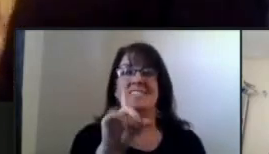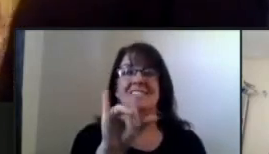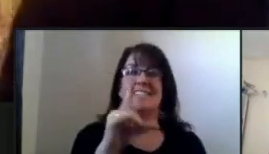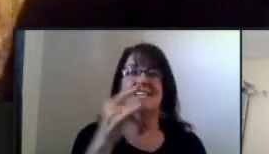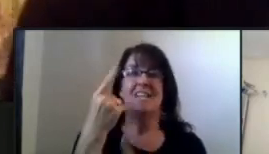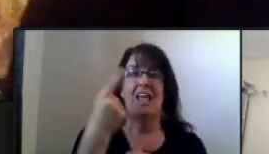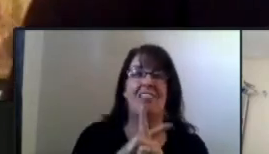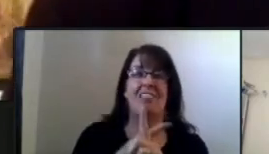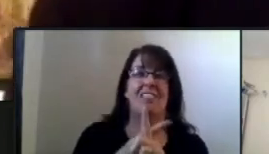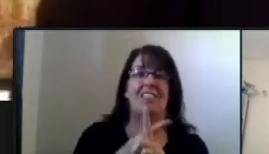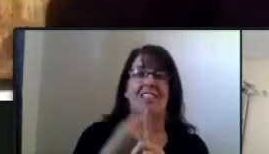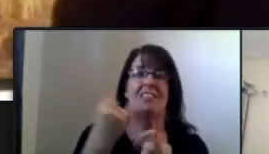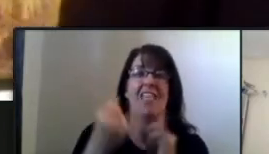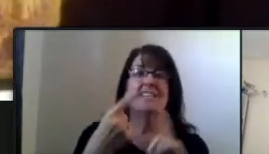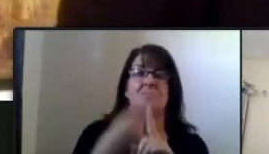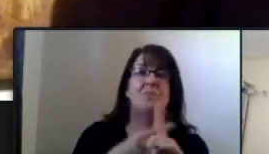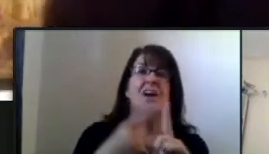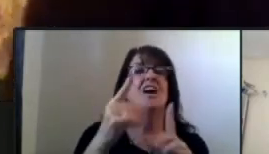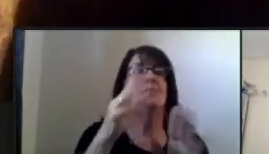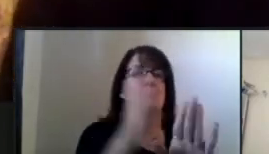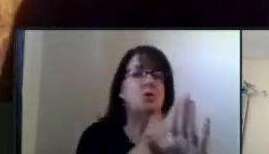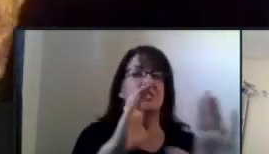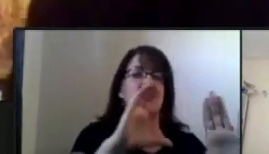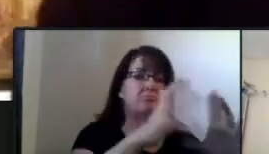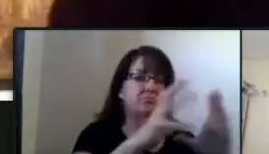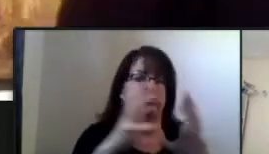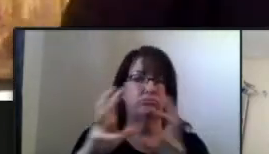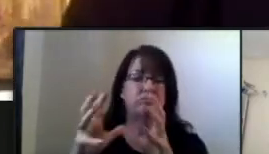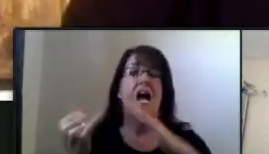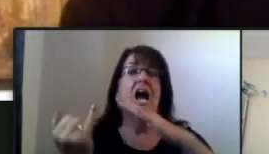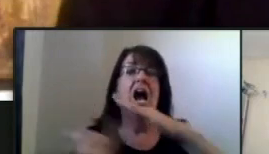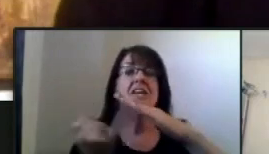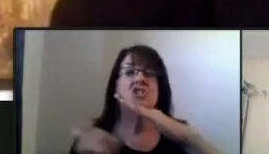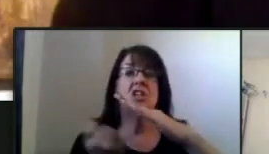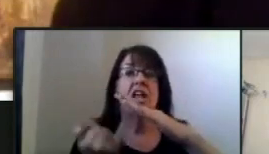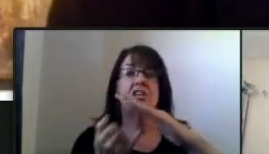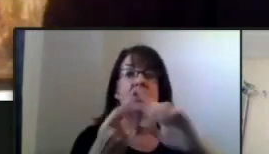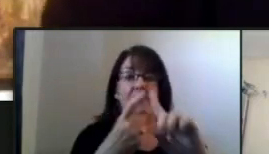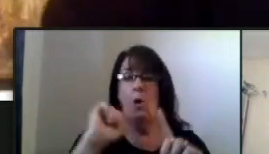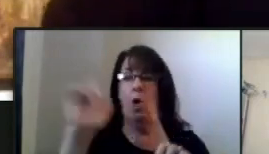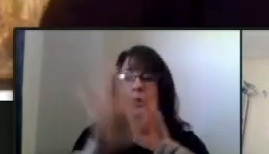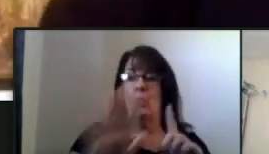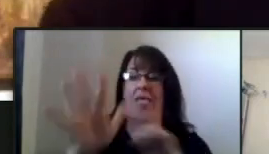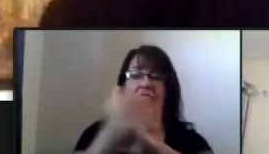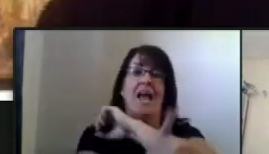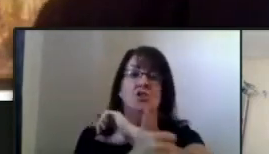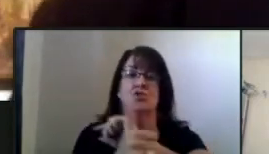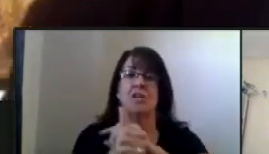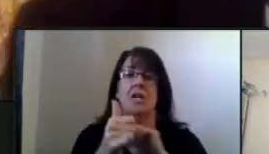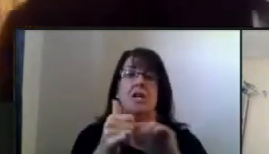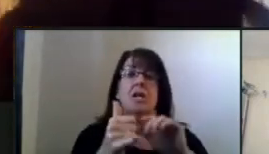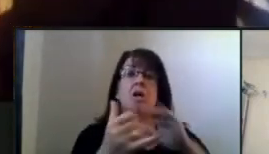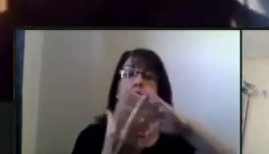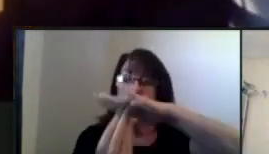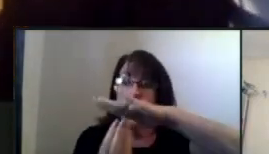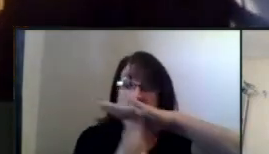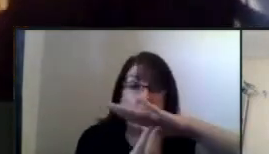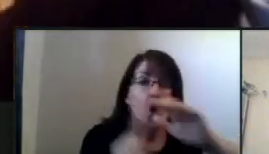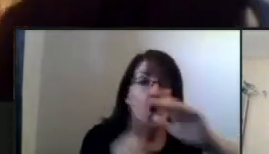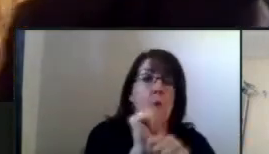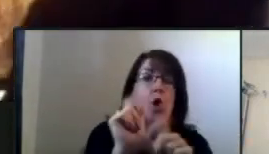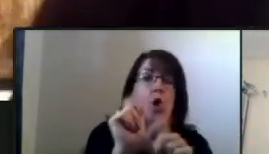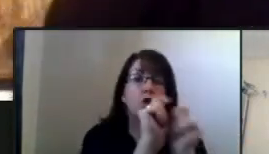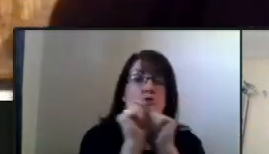little video collaboration in isolation where members of our orchestra from all over the country recorded and worked together on a